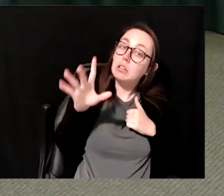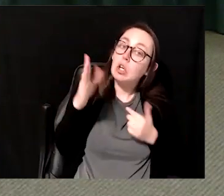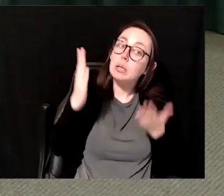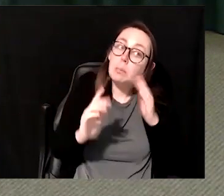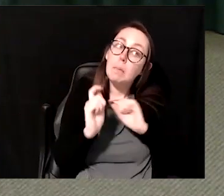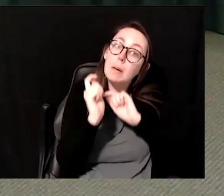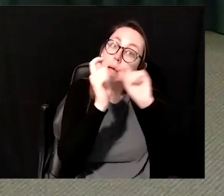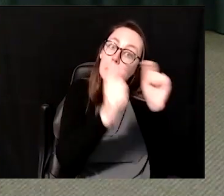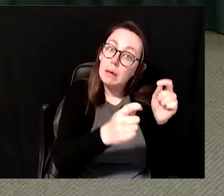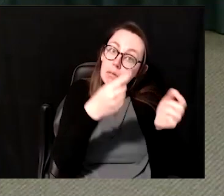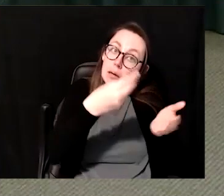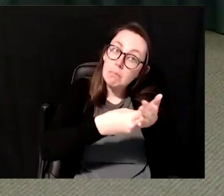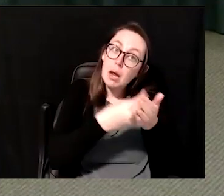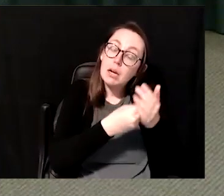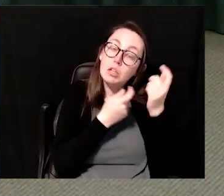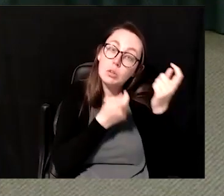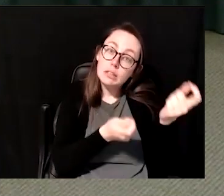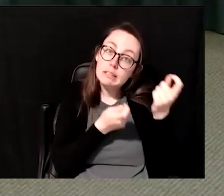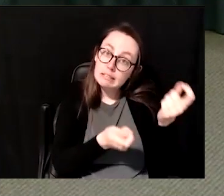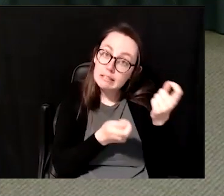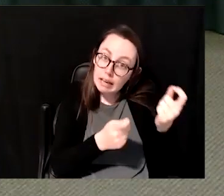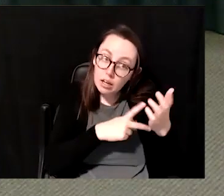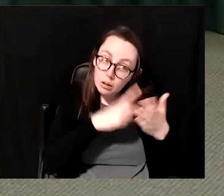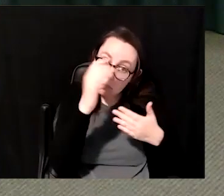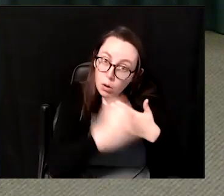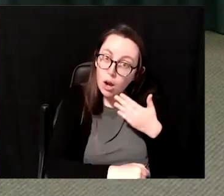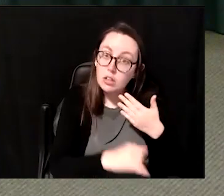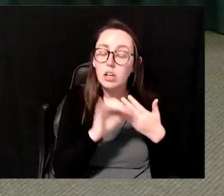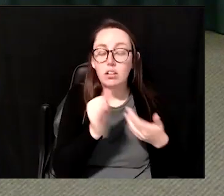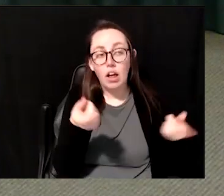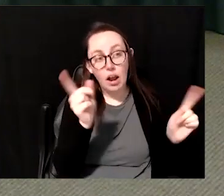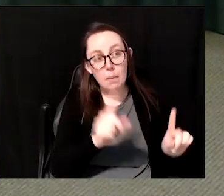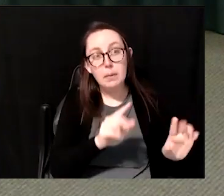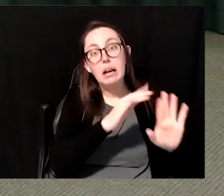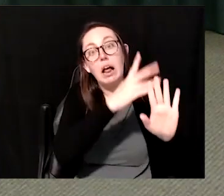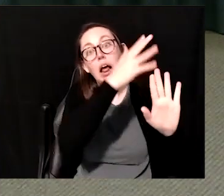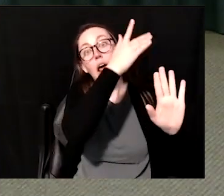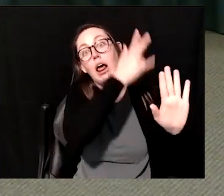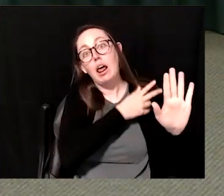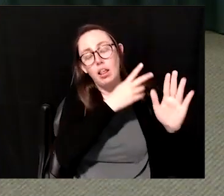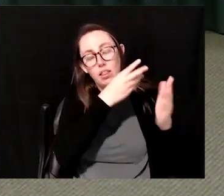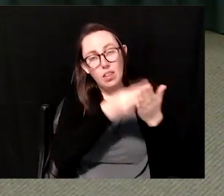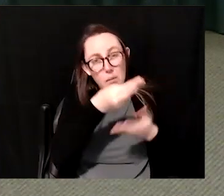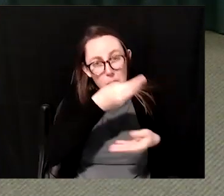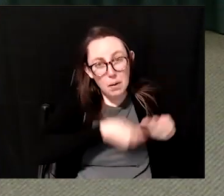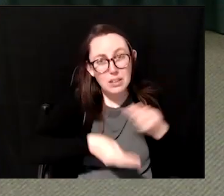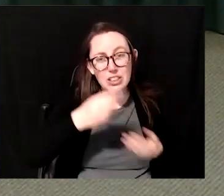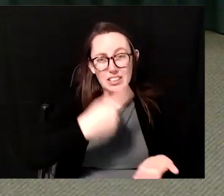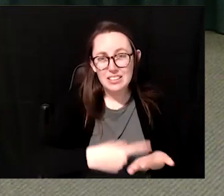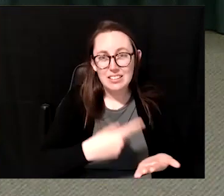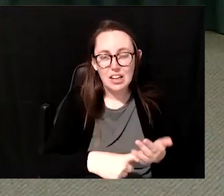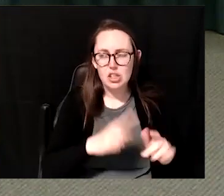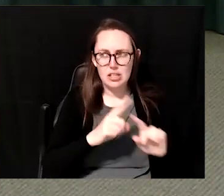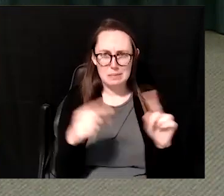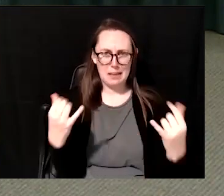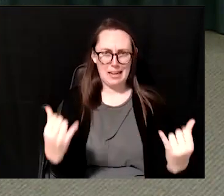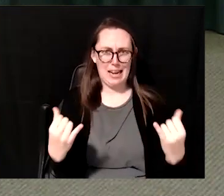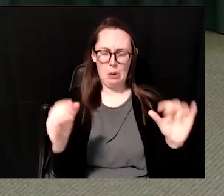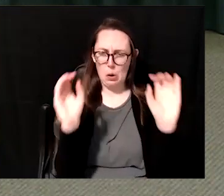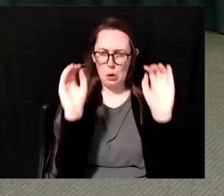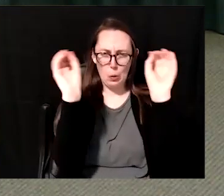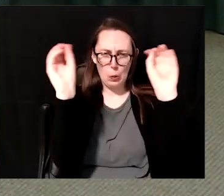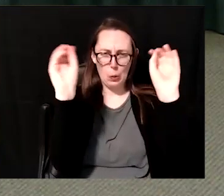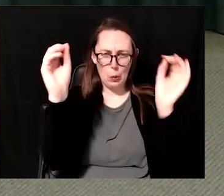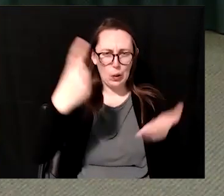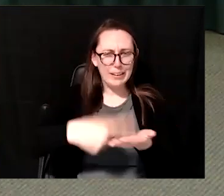skating rink project uh earlier on in the budget discussion there have been no discussions with the public and so we have